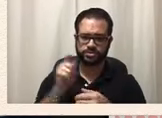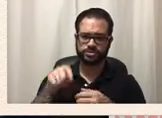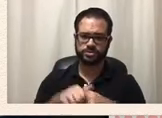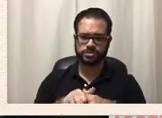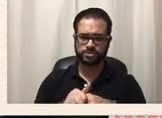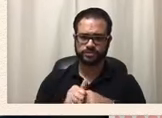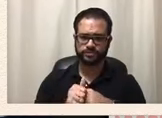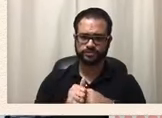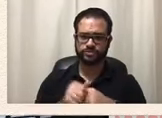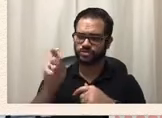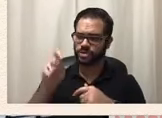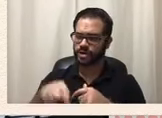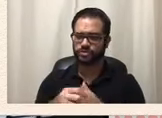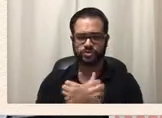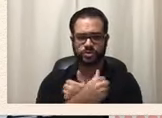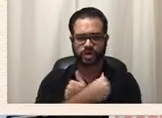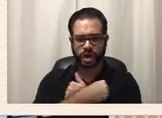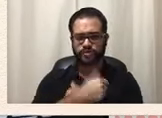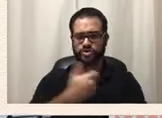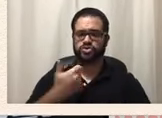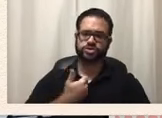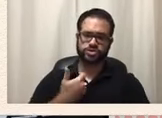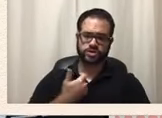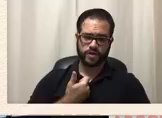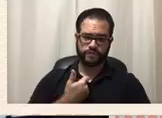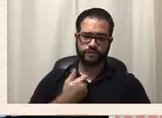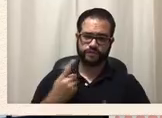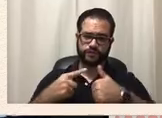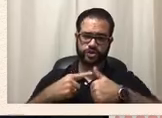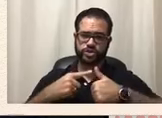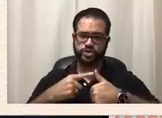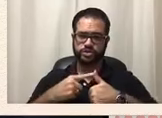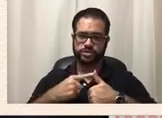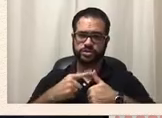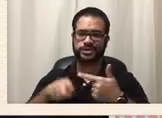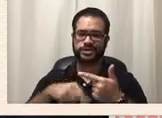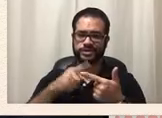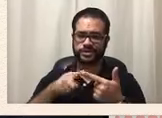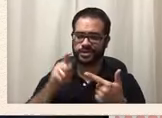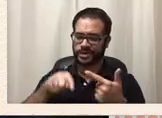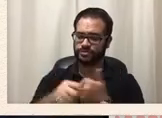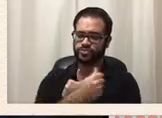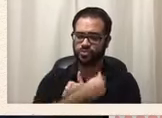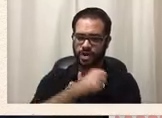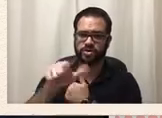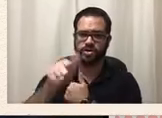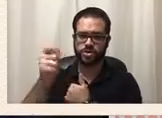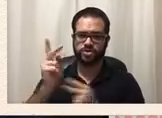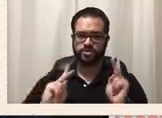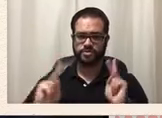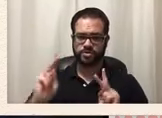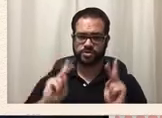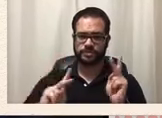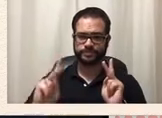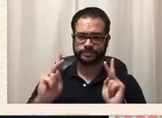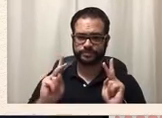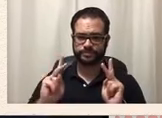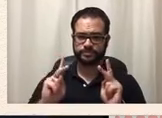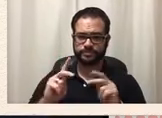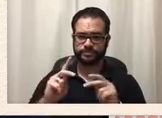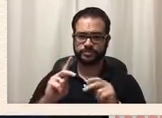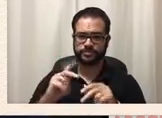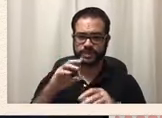love yourself first. Then you have to love others. And your light